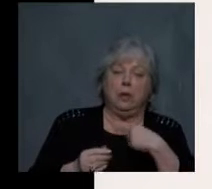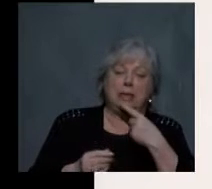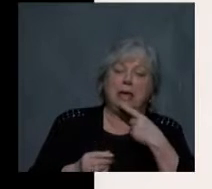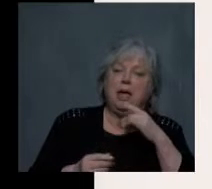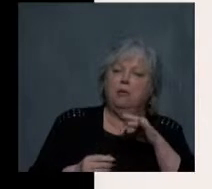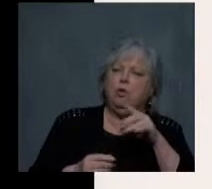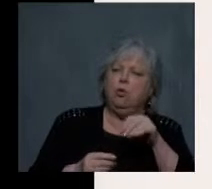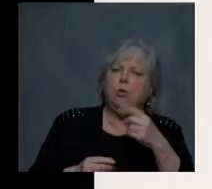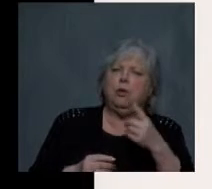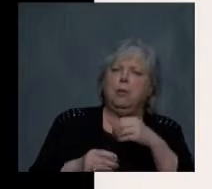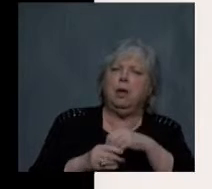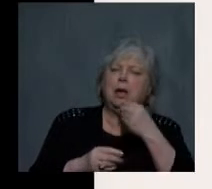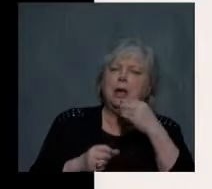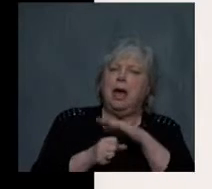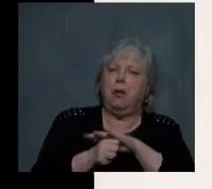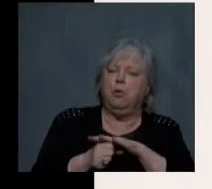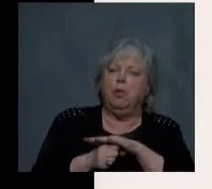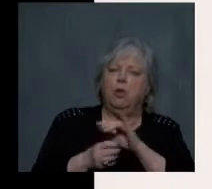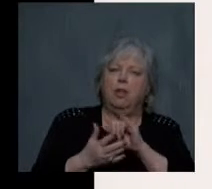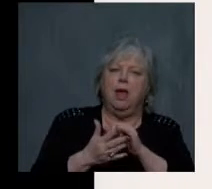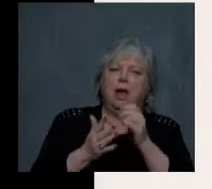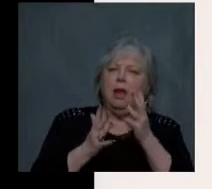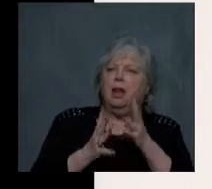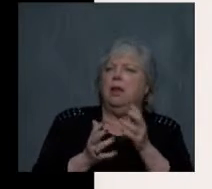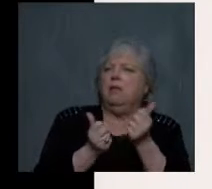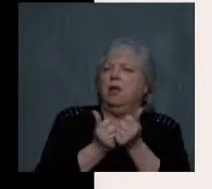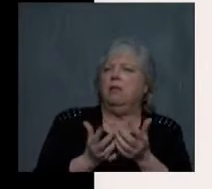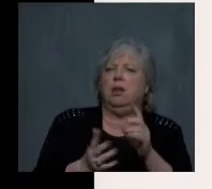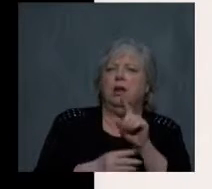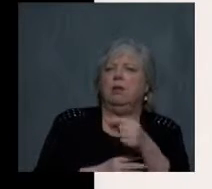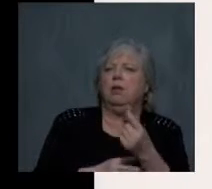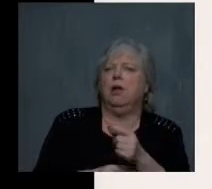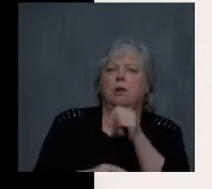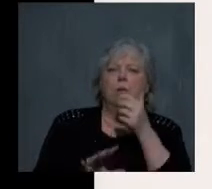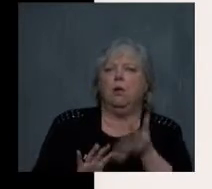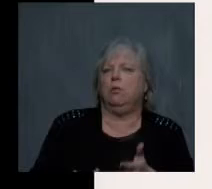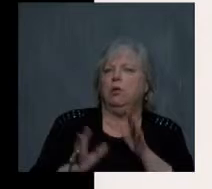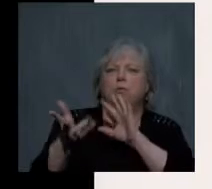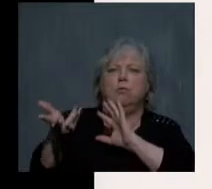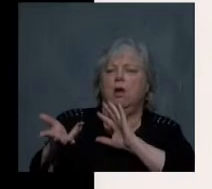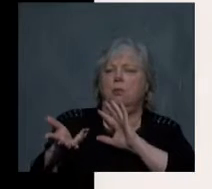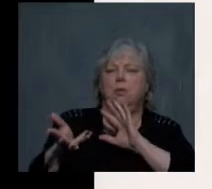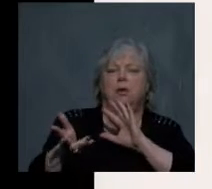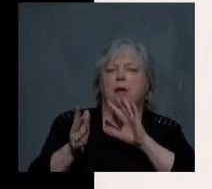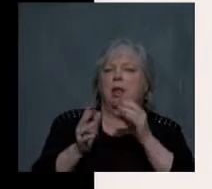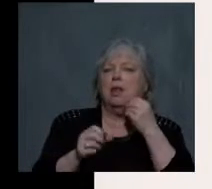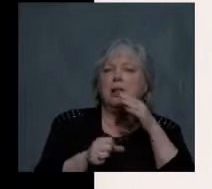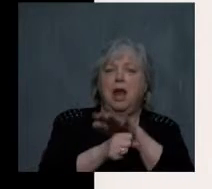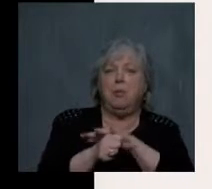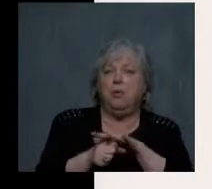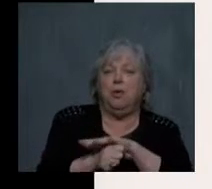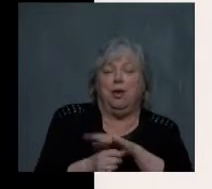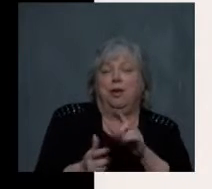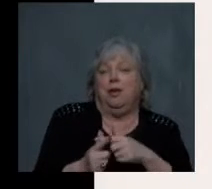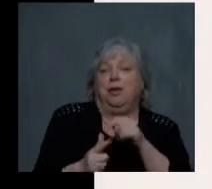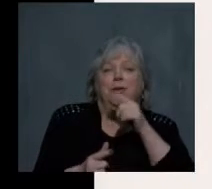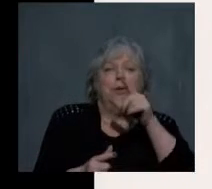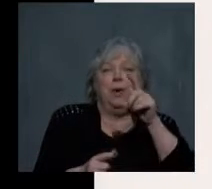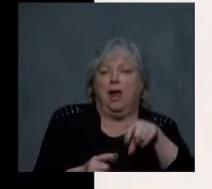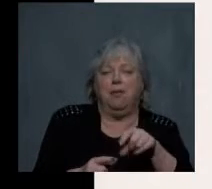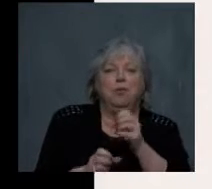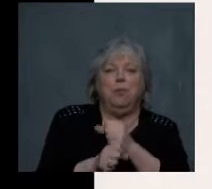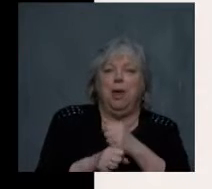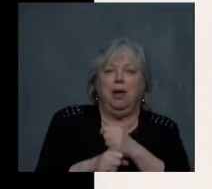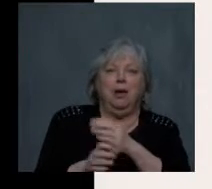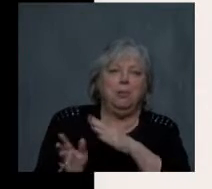is such that it leaves everything alone, that it won't disrupt the continuity, you don't have to make a plan